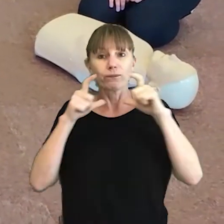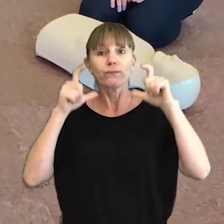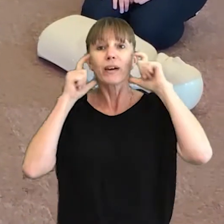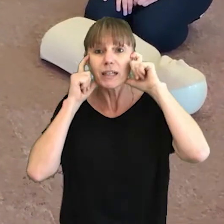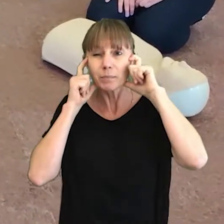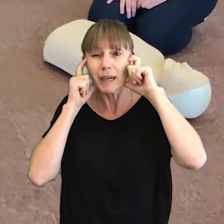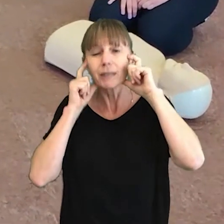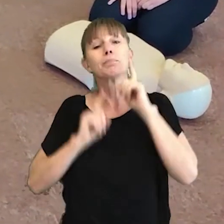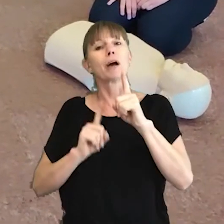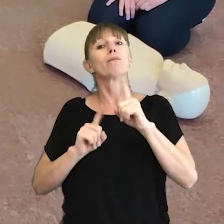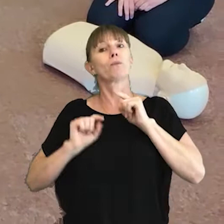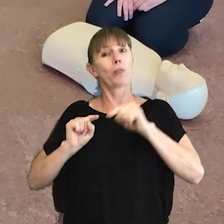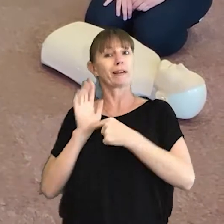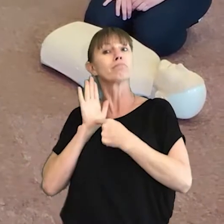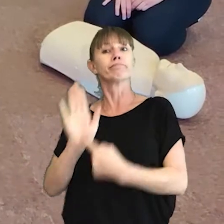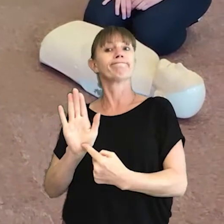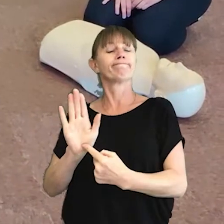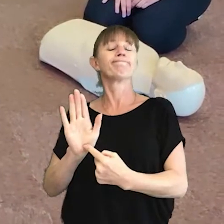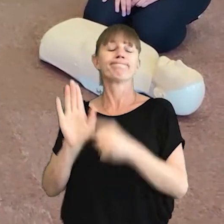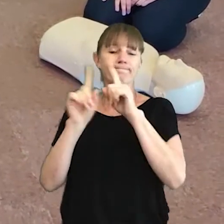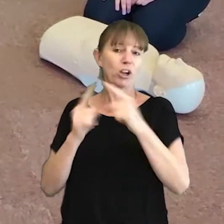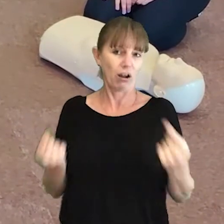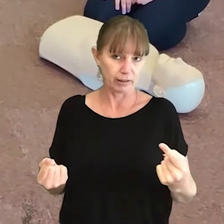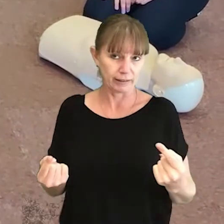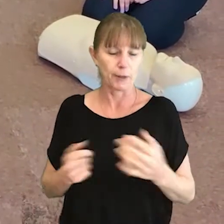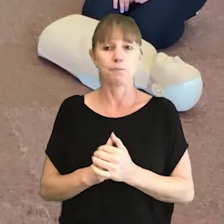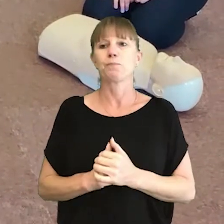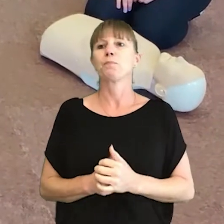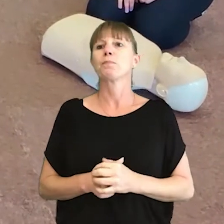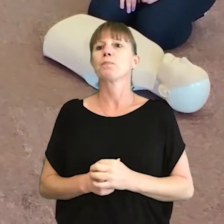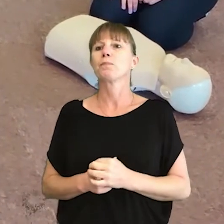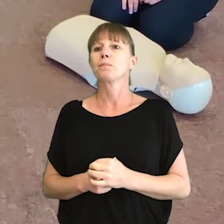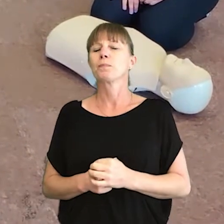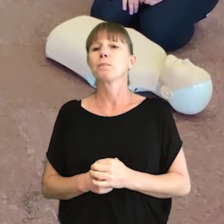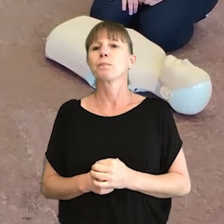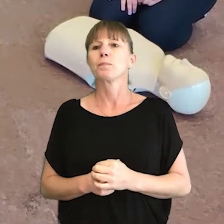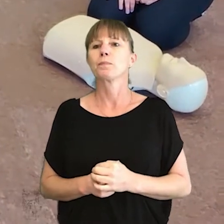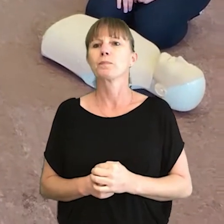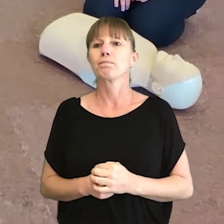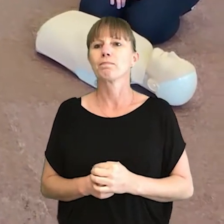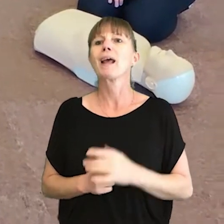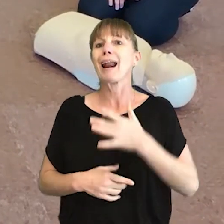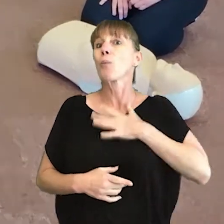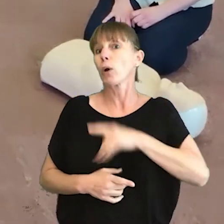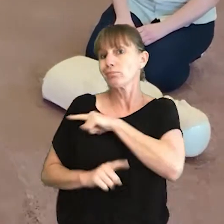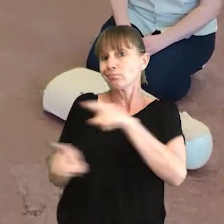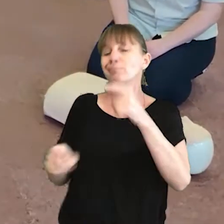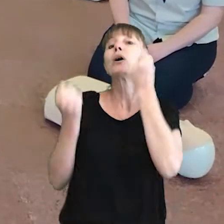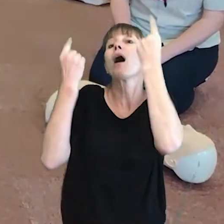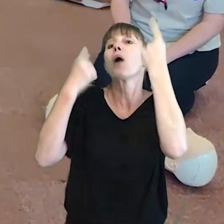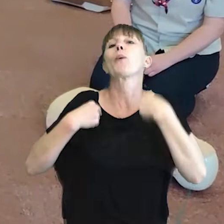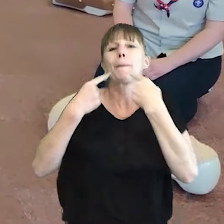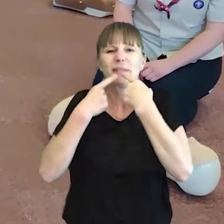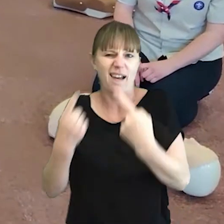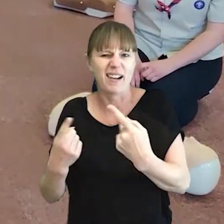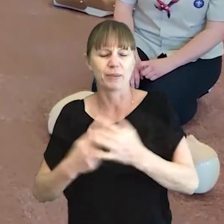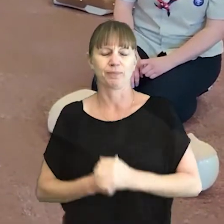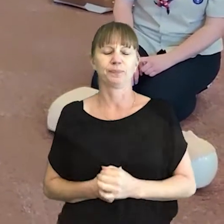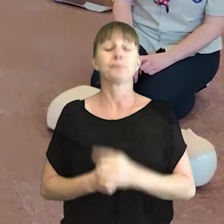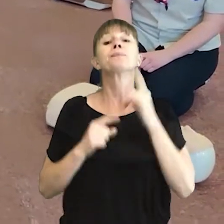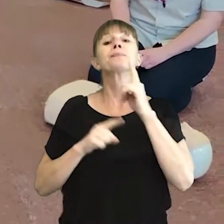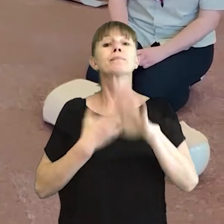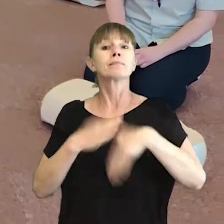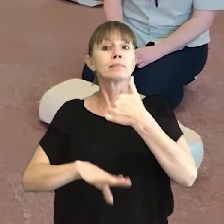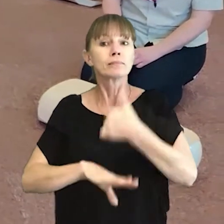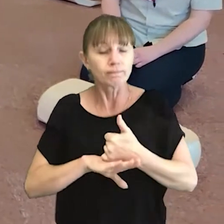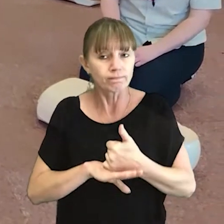on, but for this demonstration and for me teaching you, I haven't got one on, so you can understand what I'm saying. Once we've established